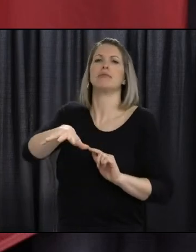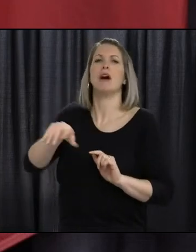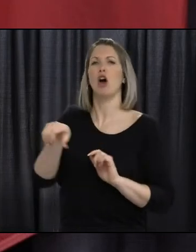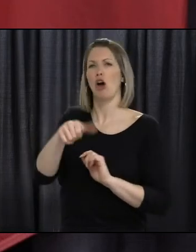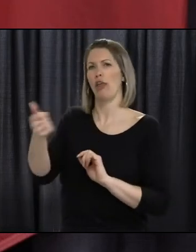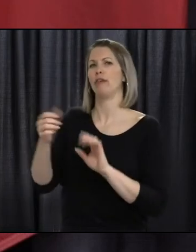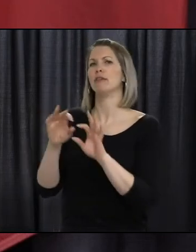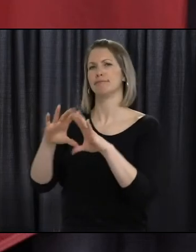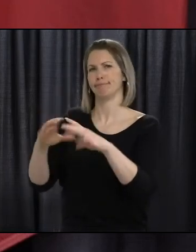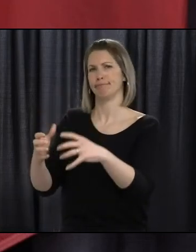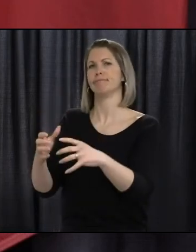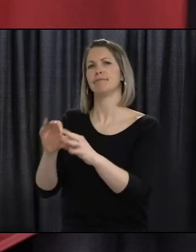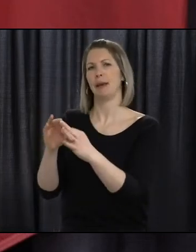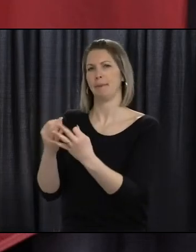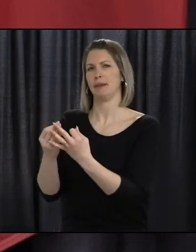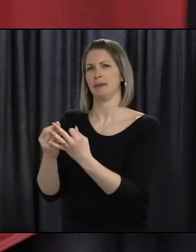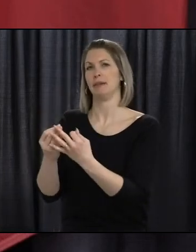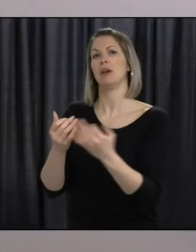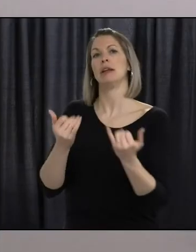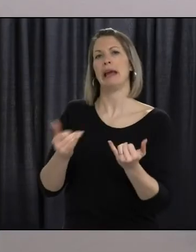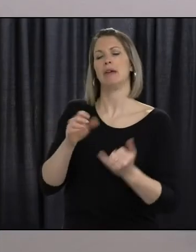over to the Minister for a few comments.